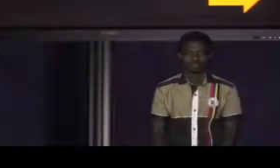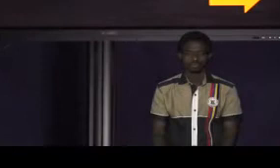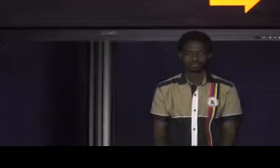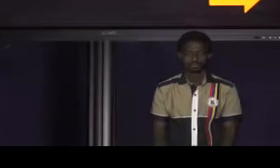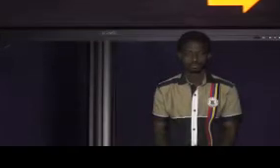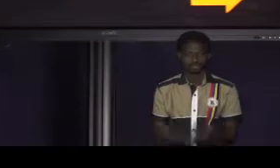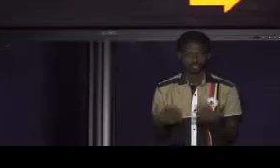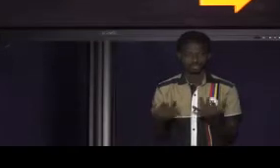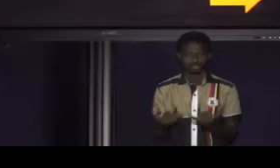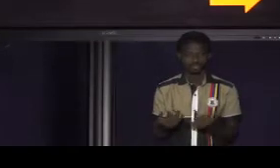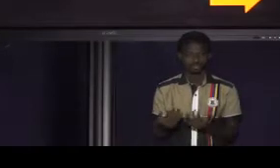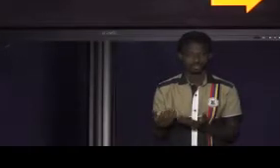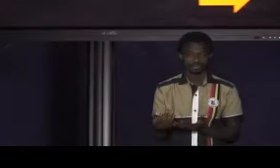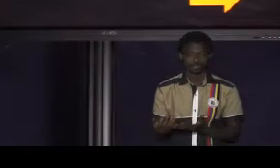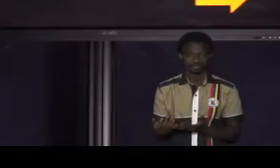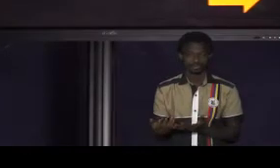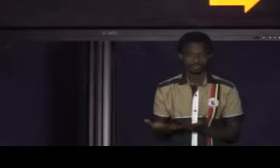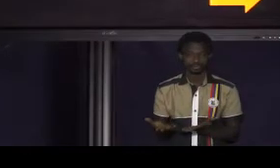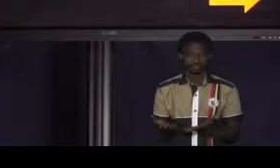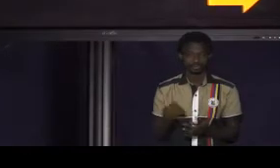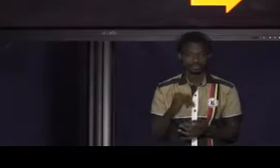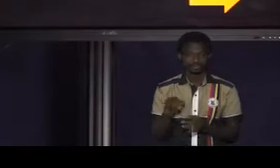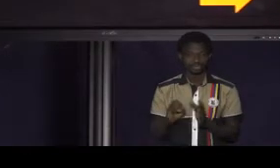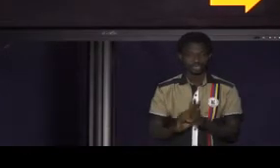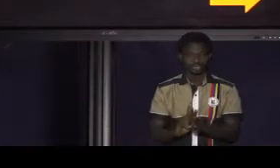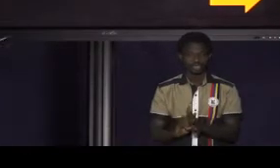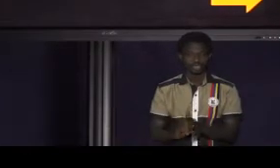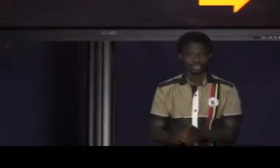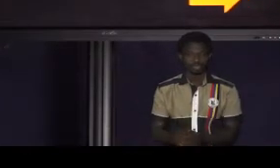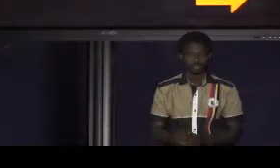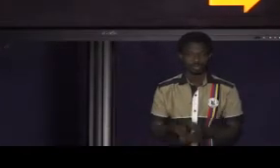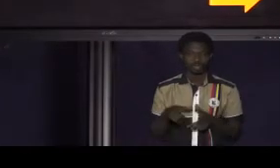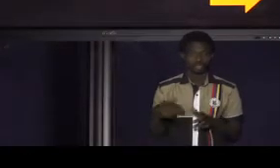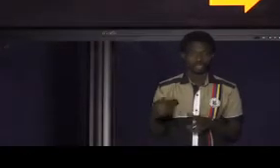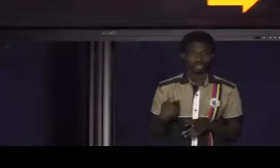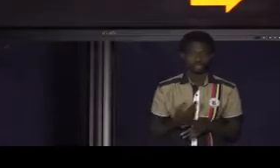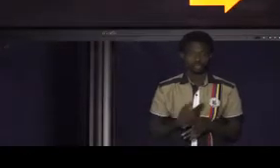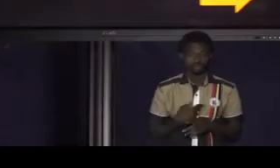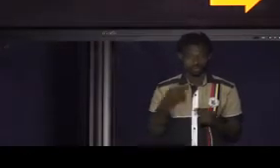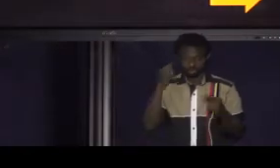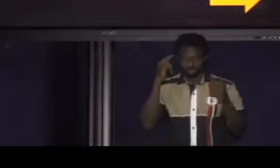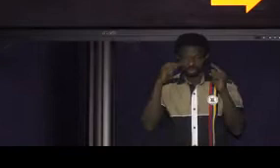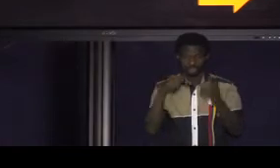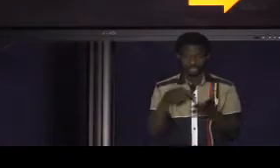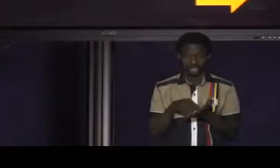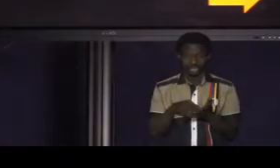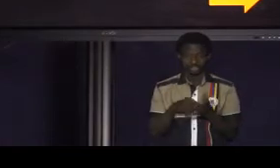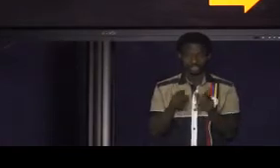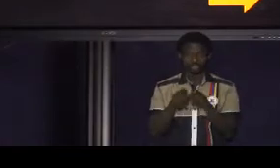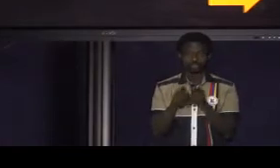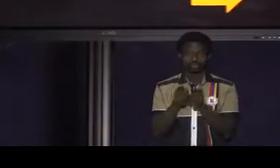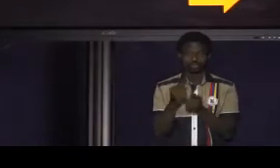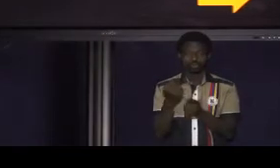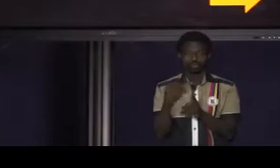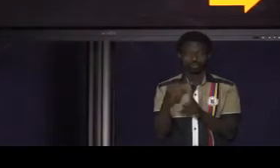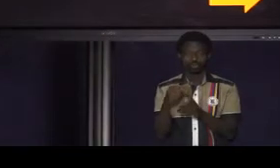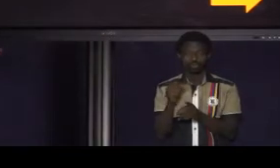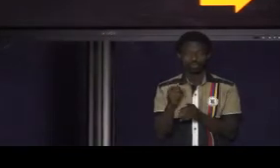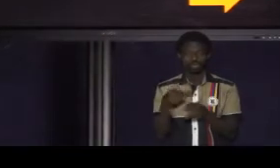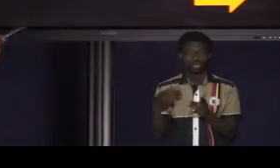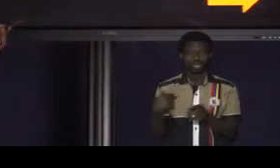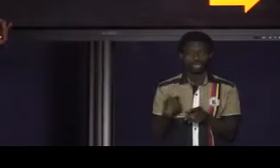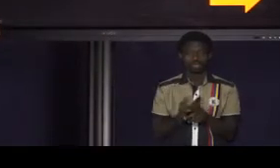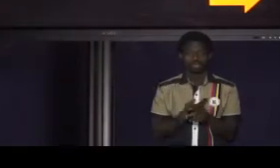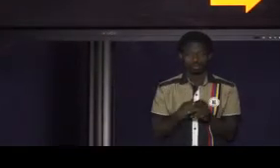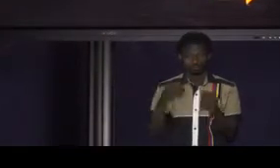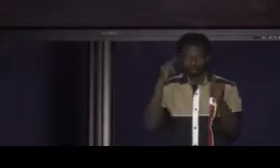Now, here is an example. Let's consider this group of words. Let us